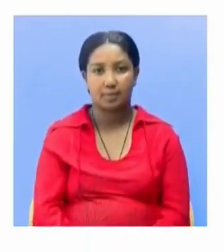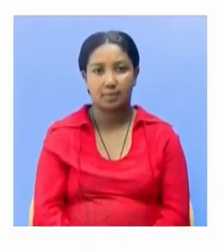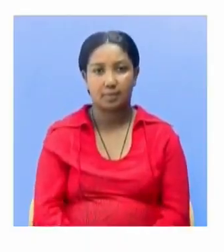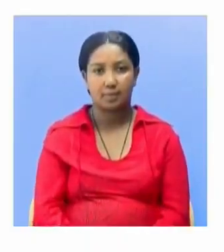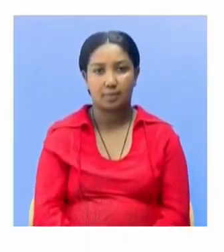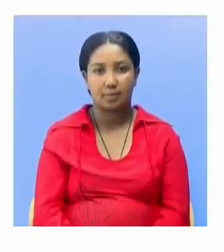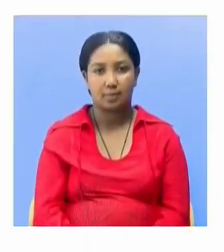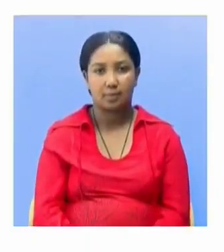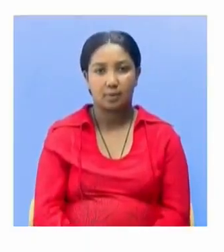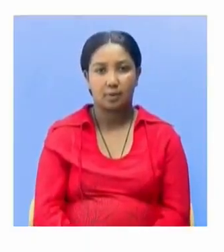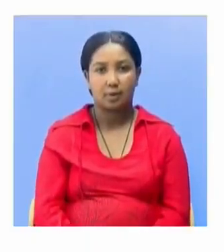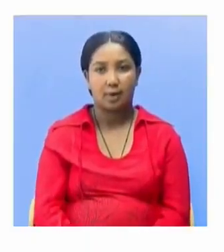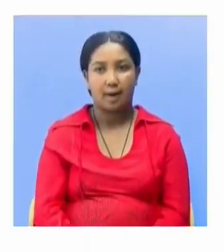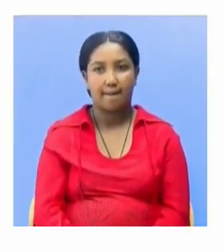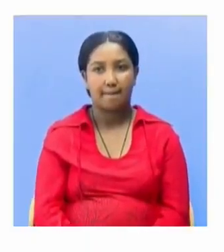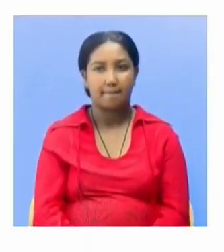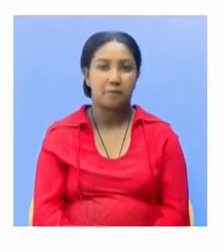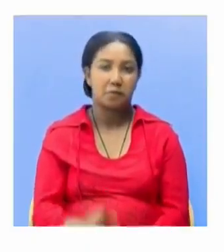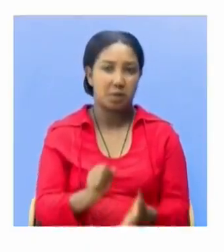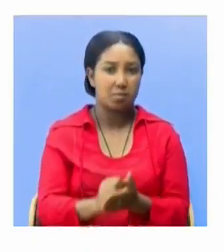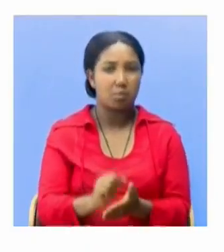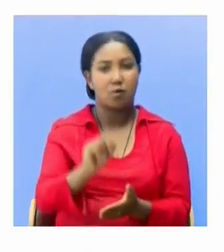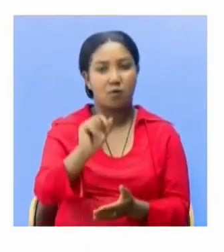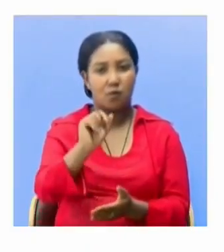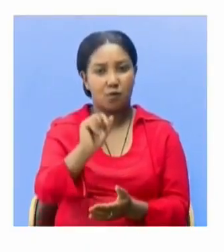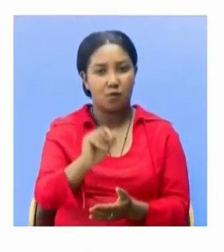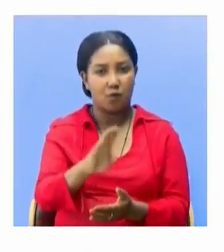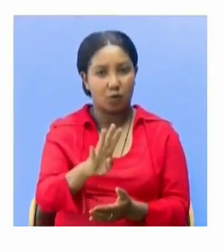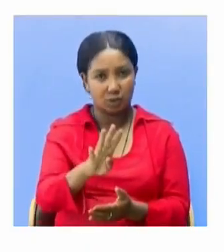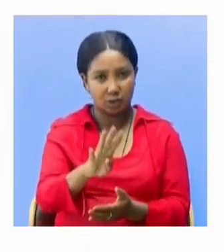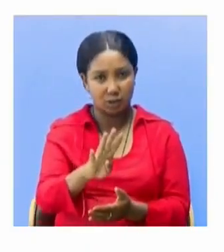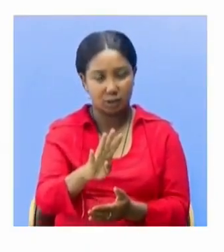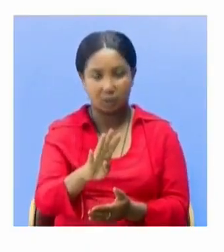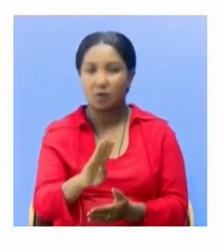4th of February, yeah,